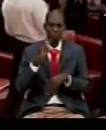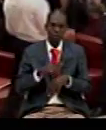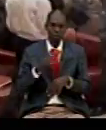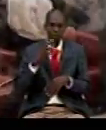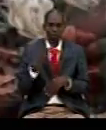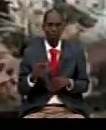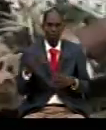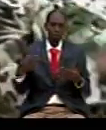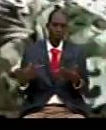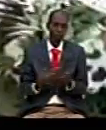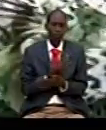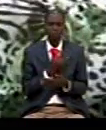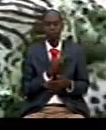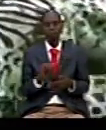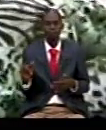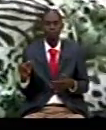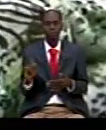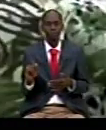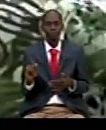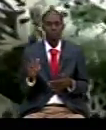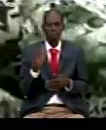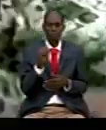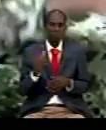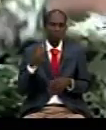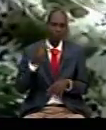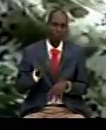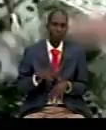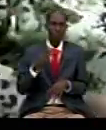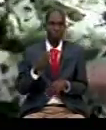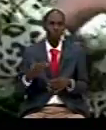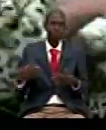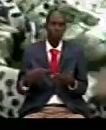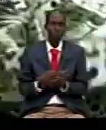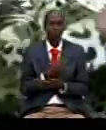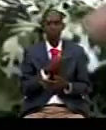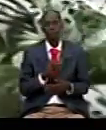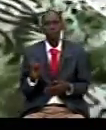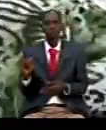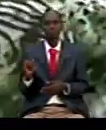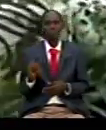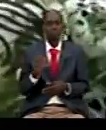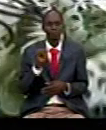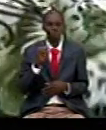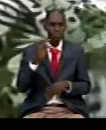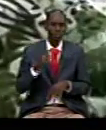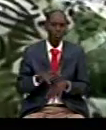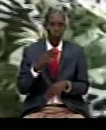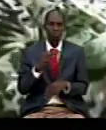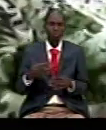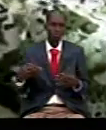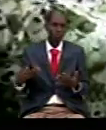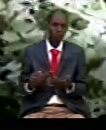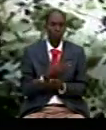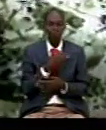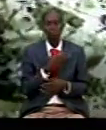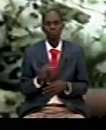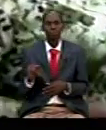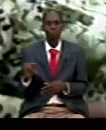refreshing. A touch of refreshing. A touch of